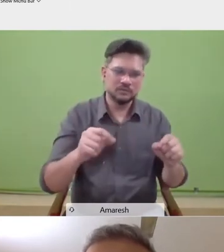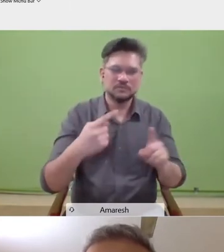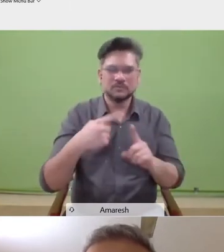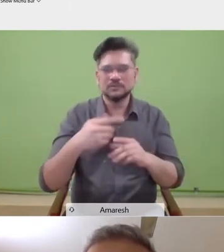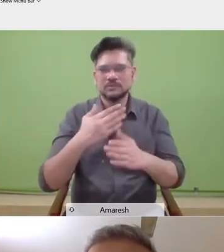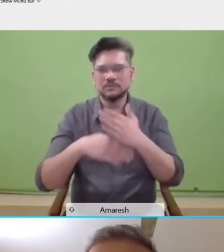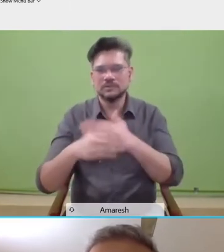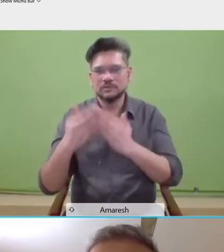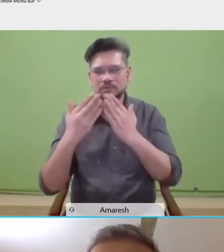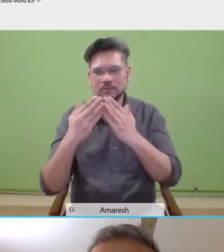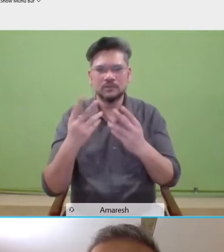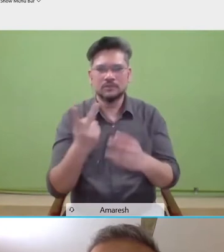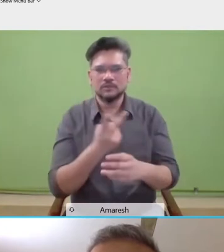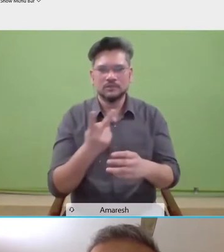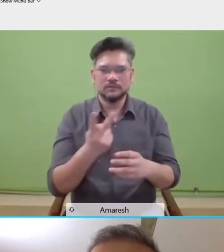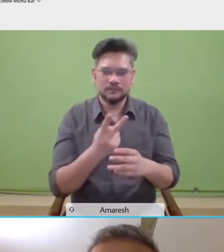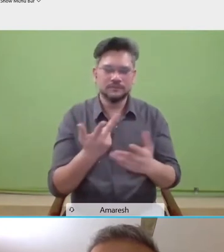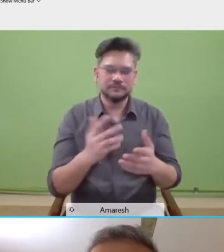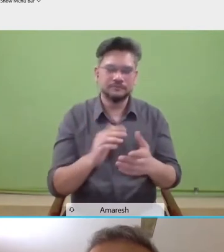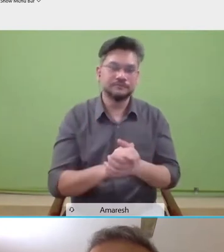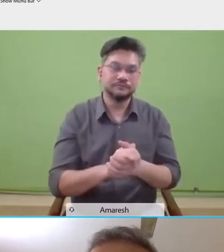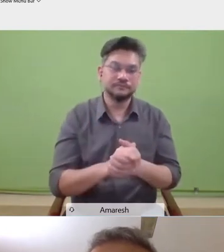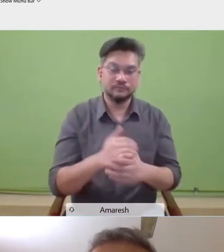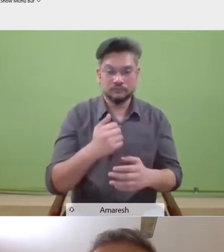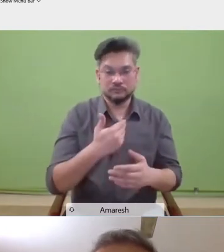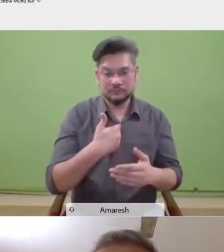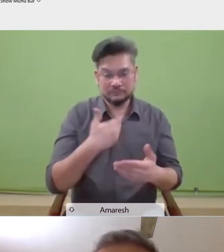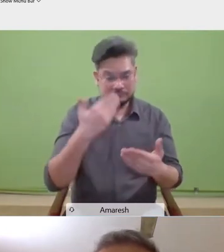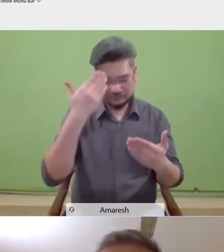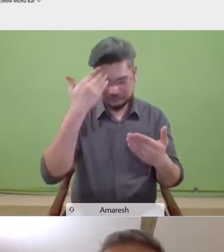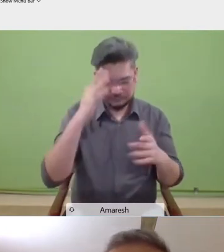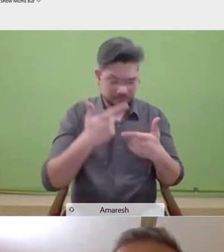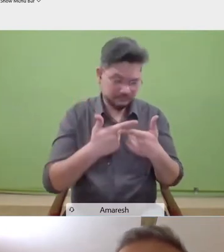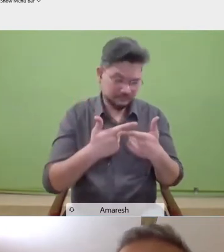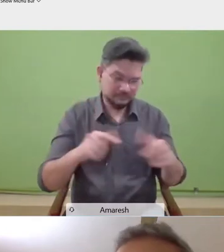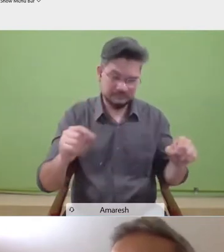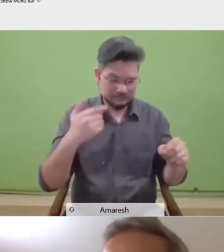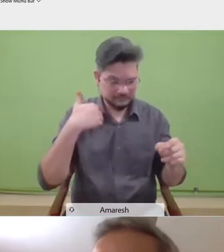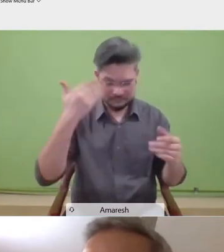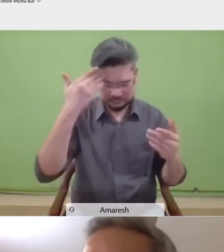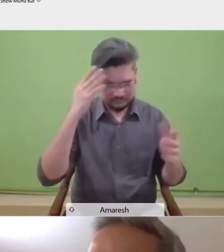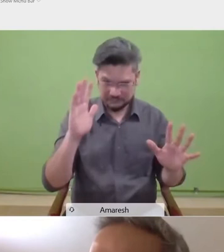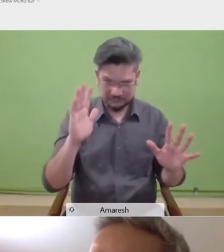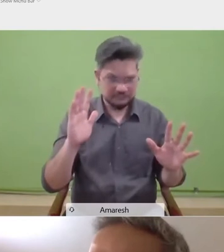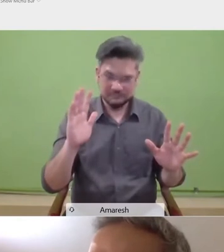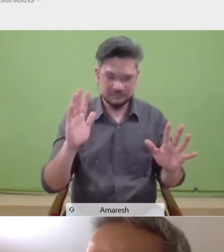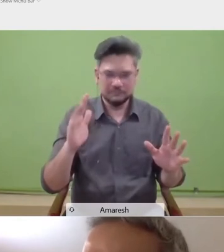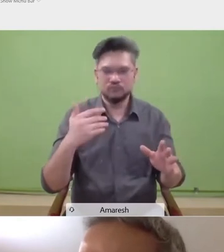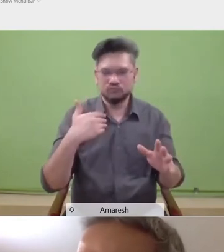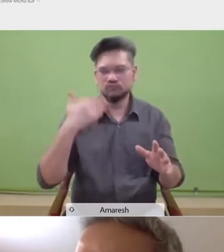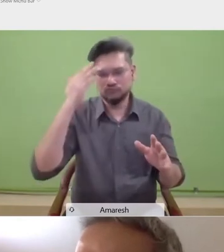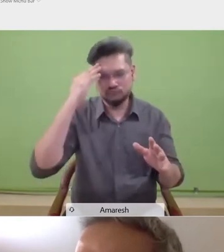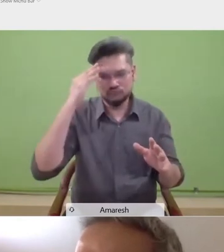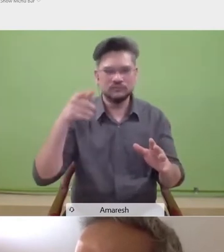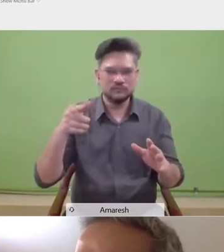i know uh next to nothing about linguistics except that i know it's a science of art and science of language